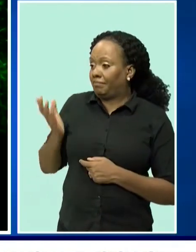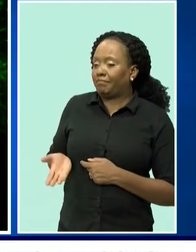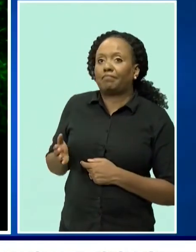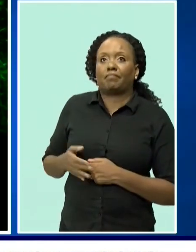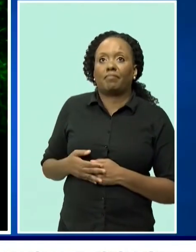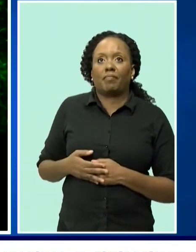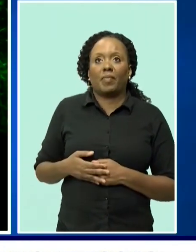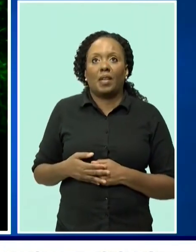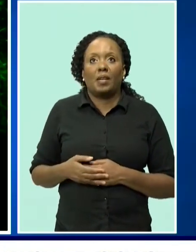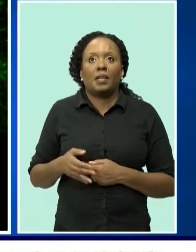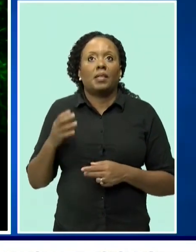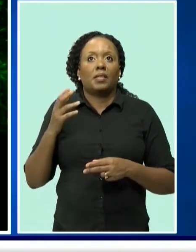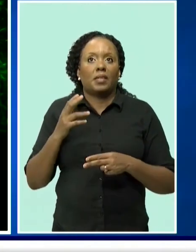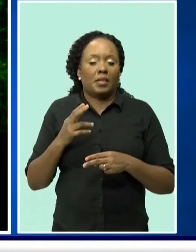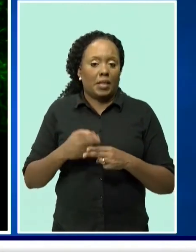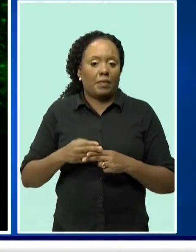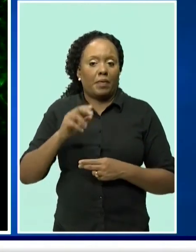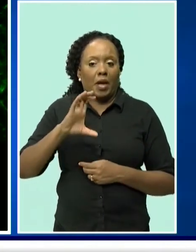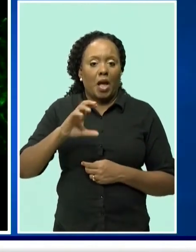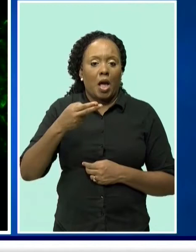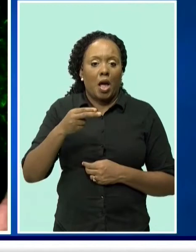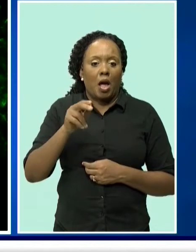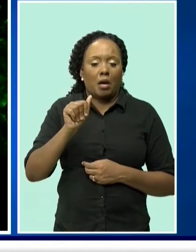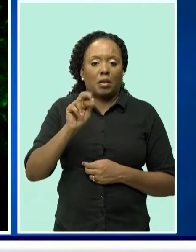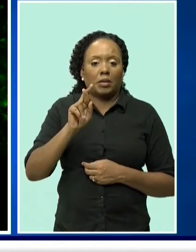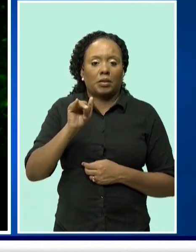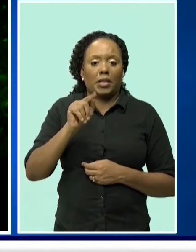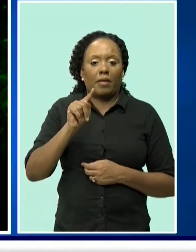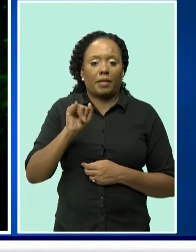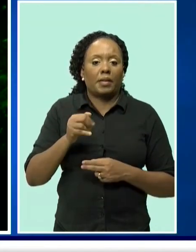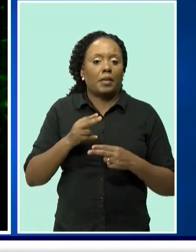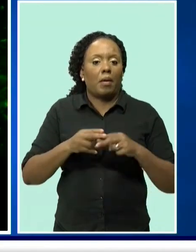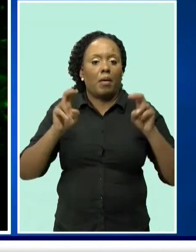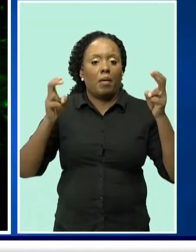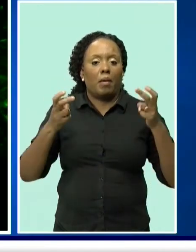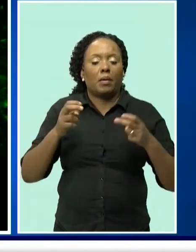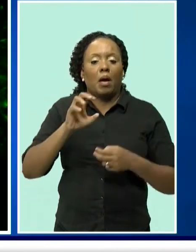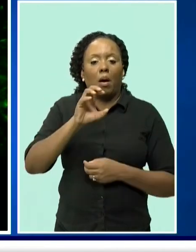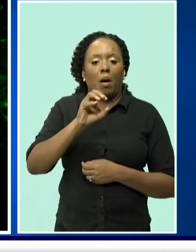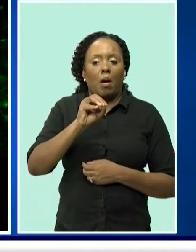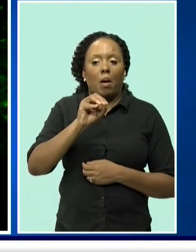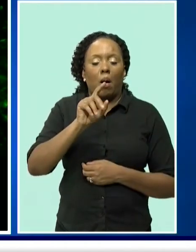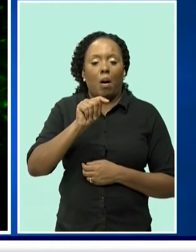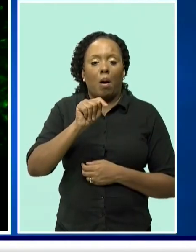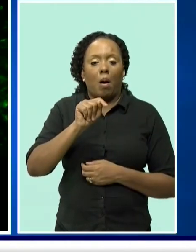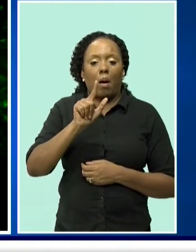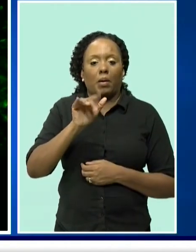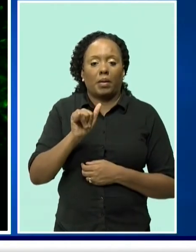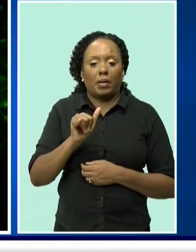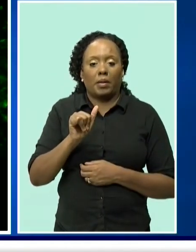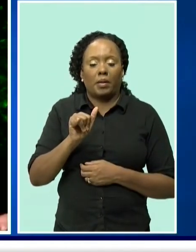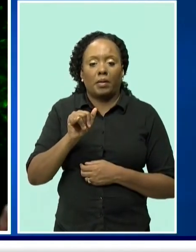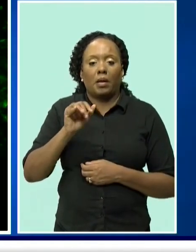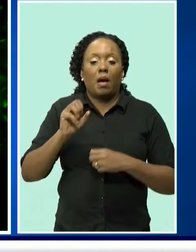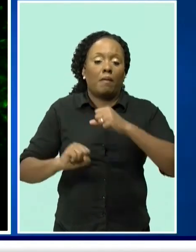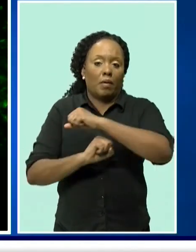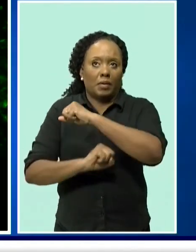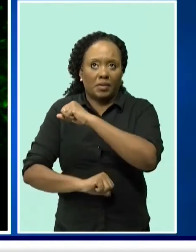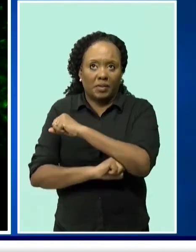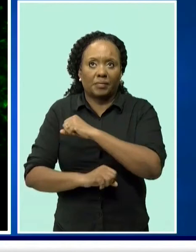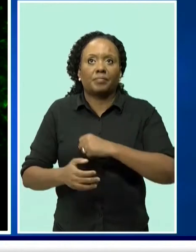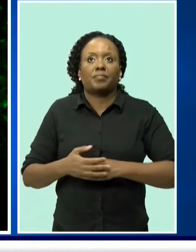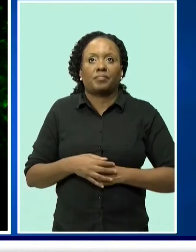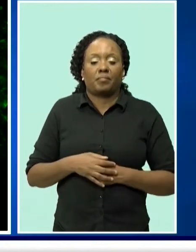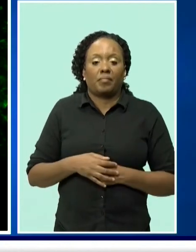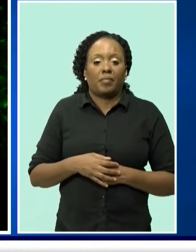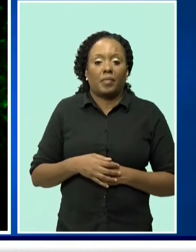name of the charity is the Otley Foundation. So we came here this evening to really celebrate the journey. Otley Estates is about 9 years